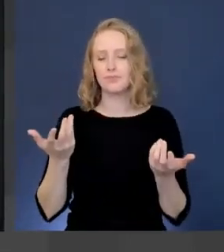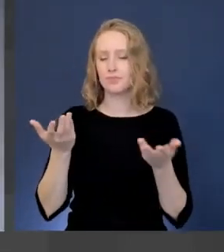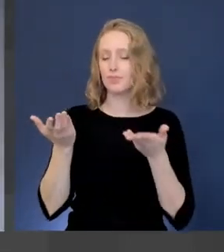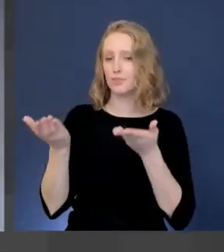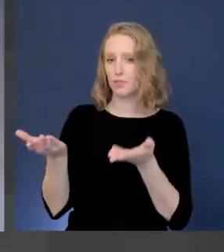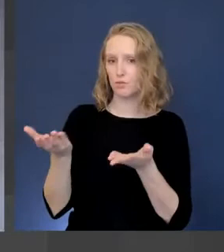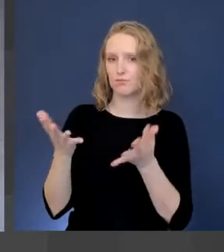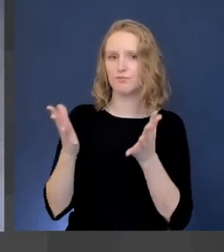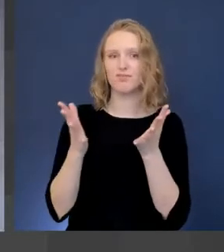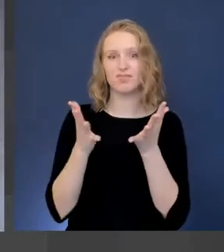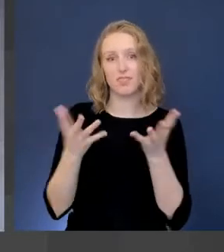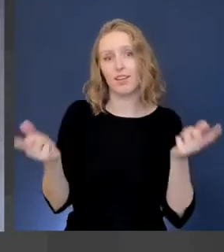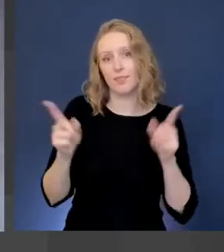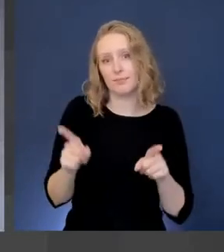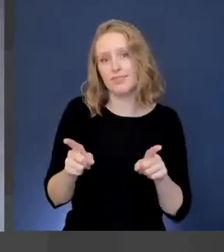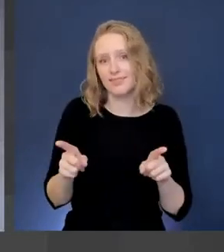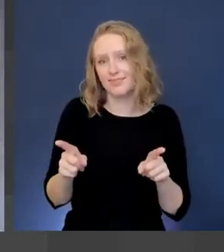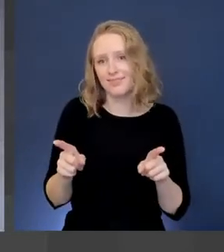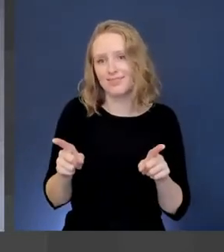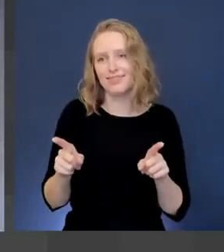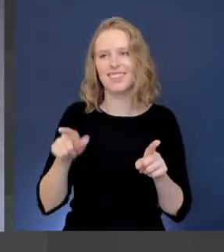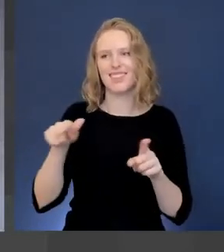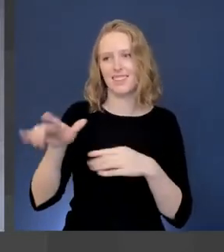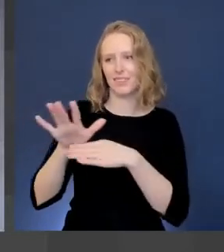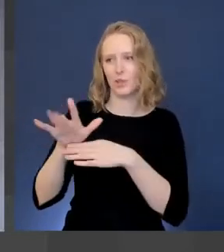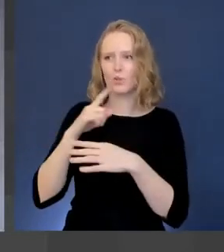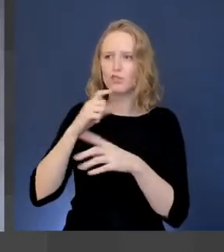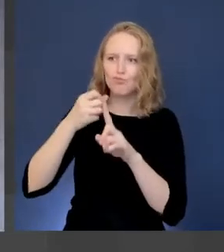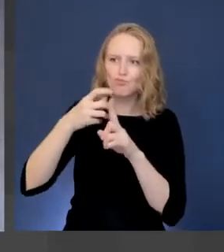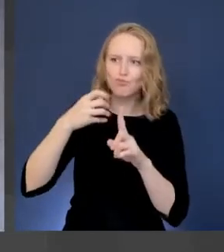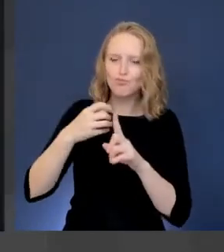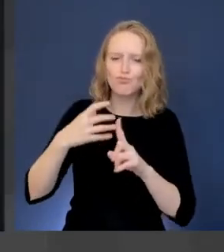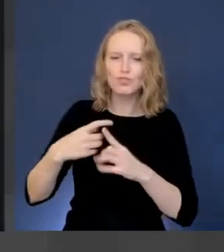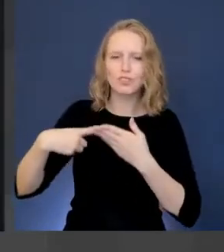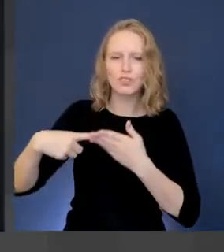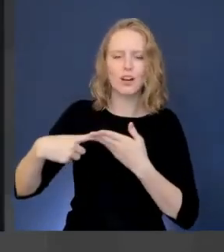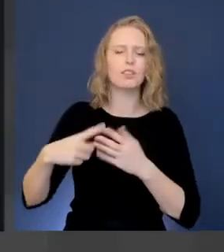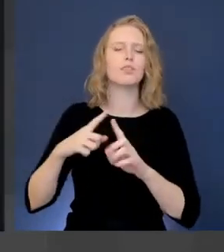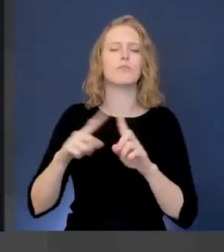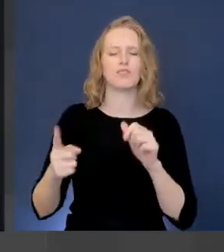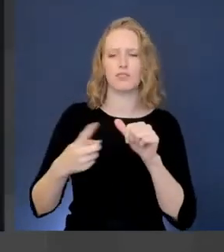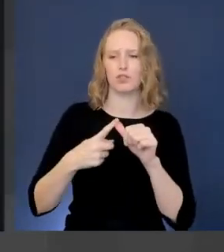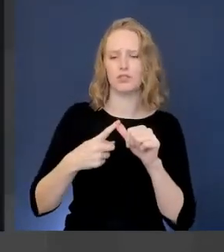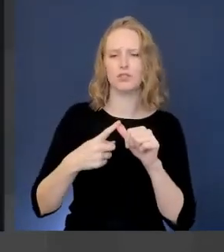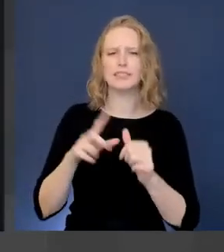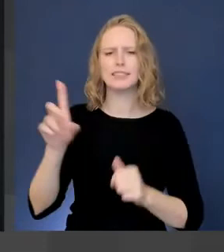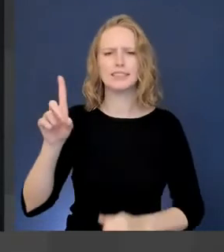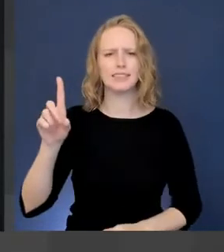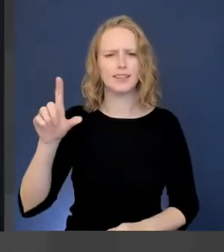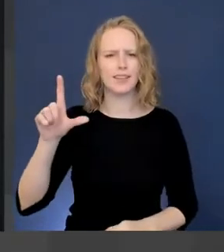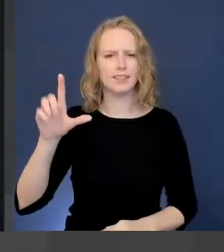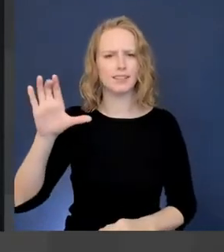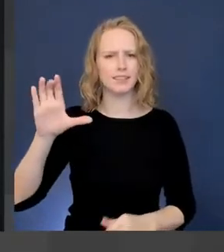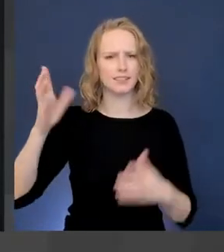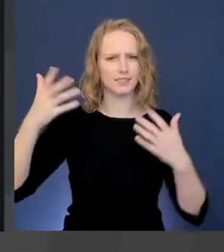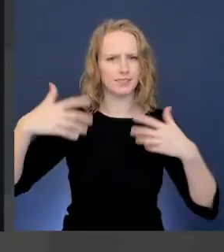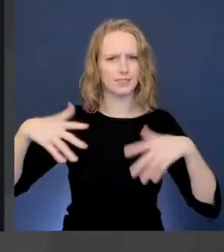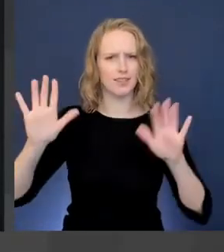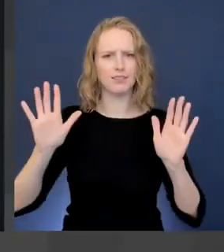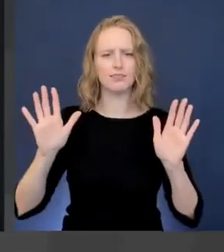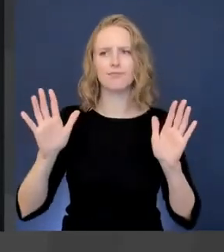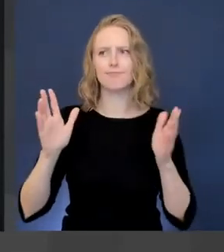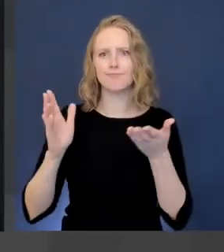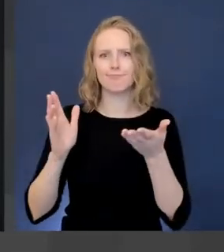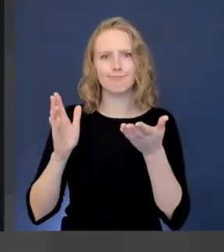in that video and yeah. a lot to talk about, but why don't we start with, now that DLC is done, What are seasonal